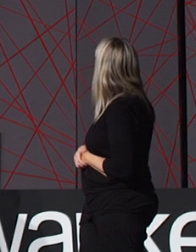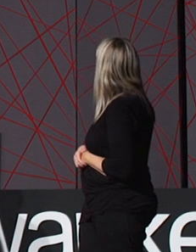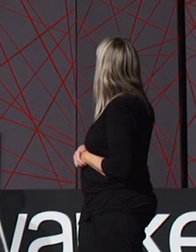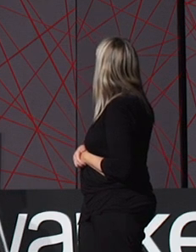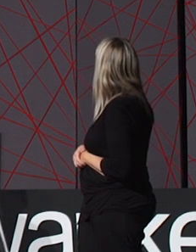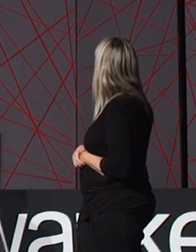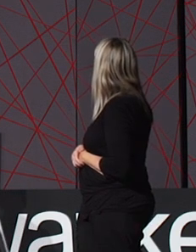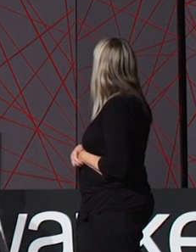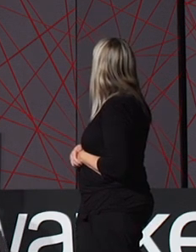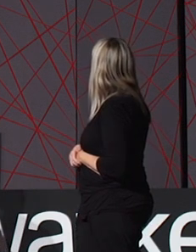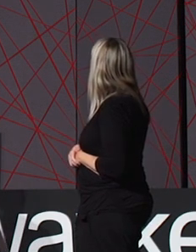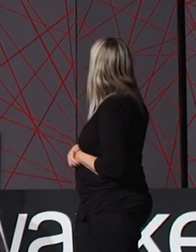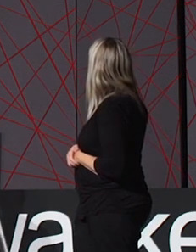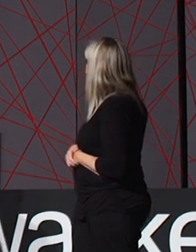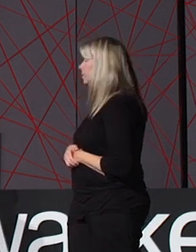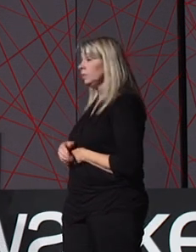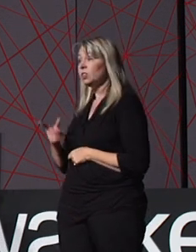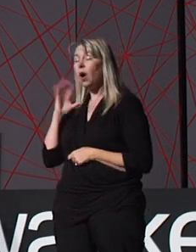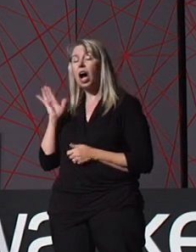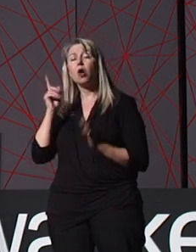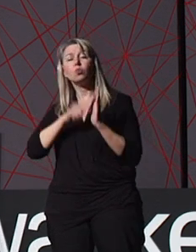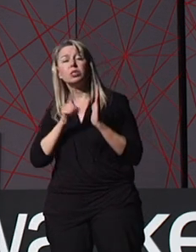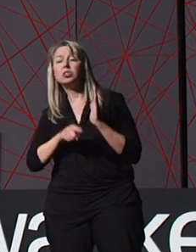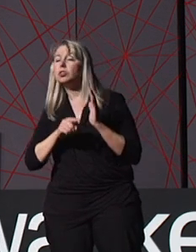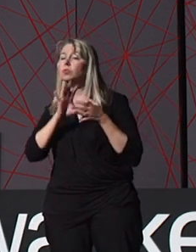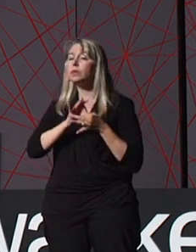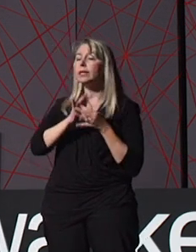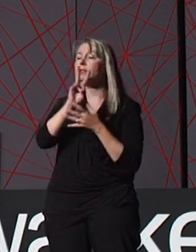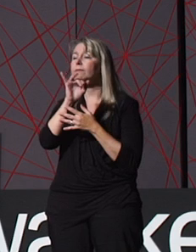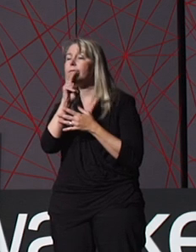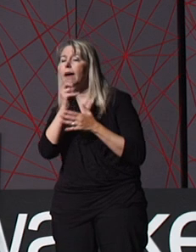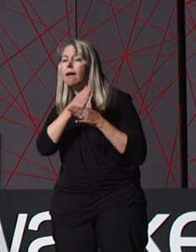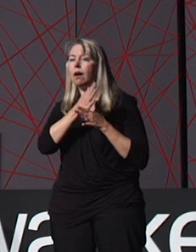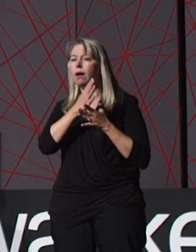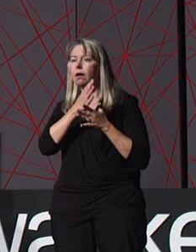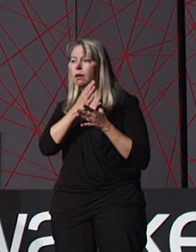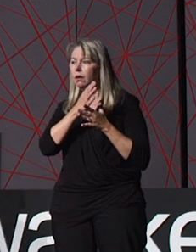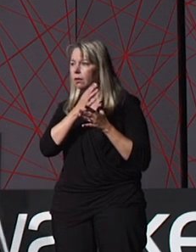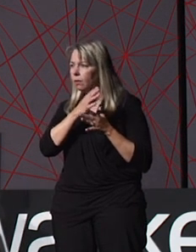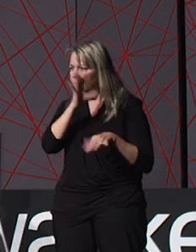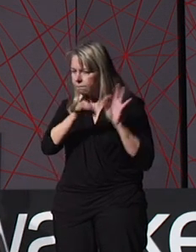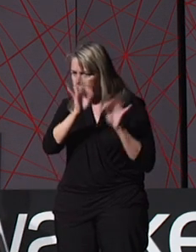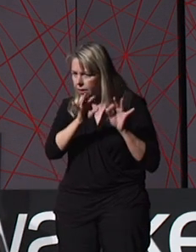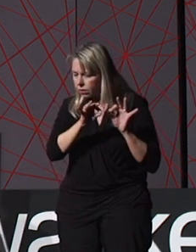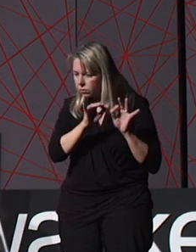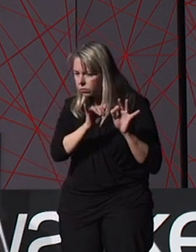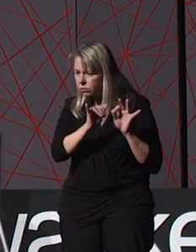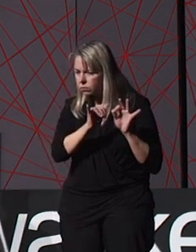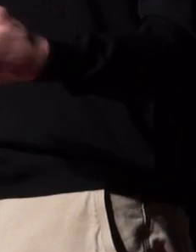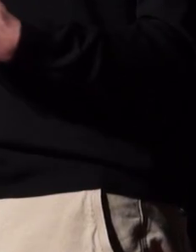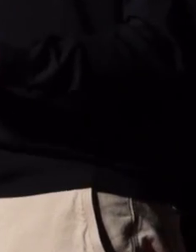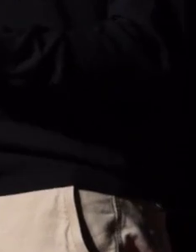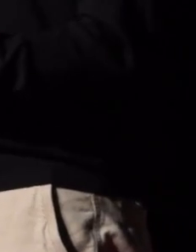So it turns out that we had stumbled upon this fundamentally interesting question, a question that we had no idea was even